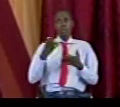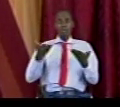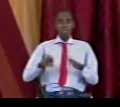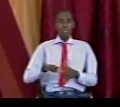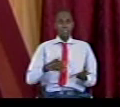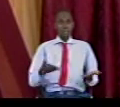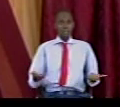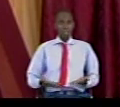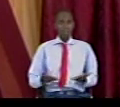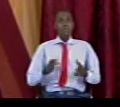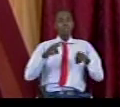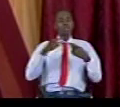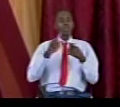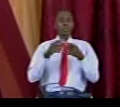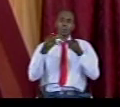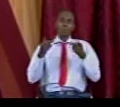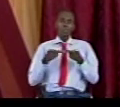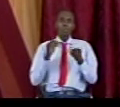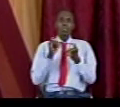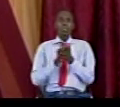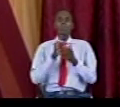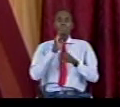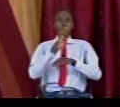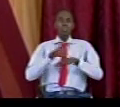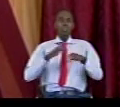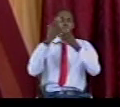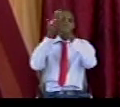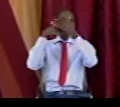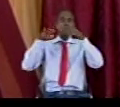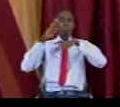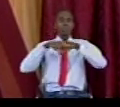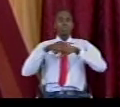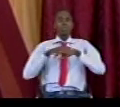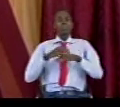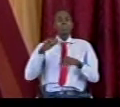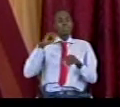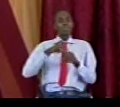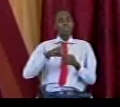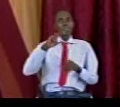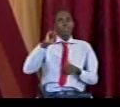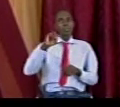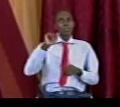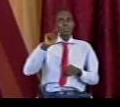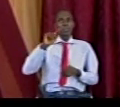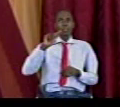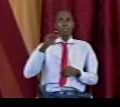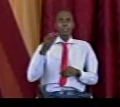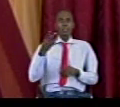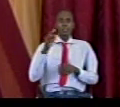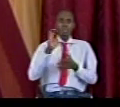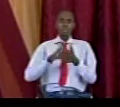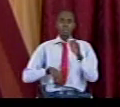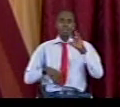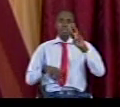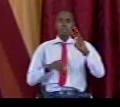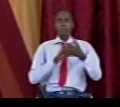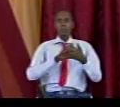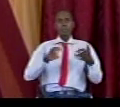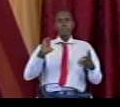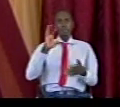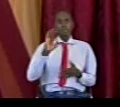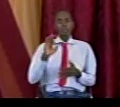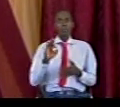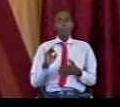is called heaven. Matthew chapter 6, we're reading from verse 9. Matthew chapter 6, verse 9. After